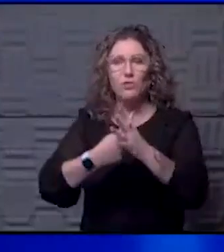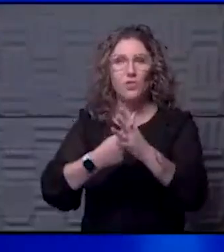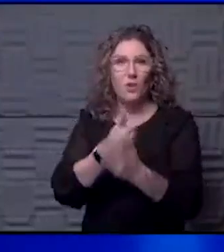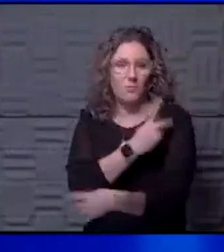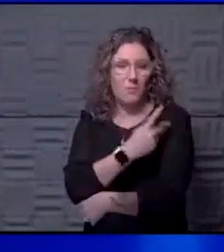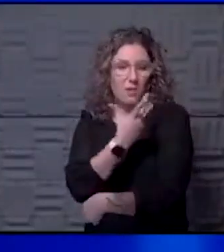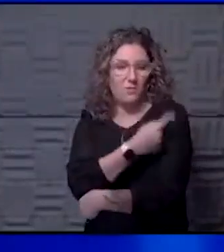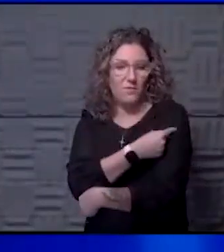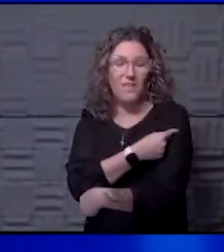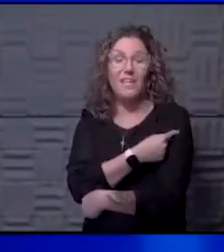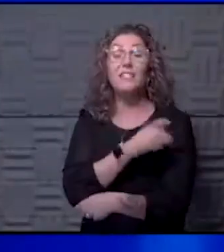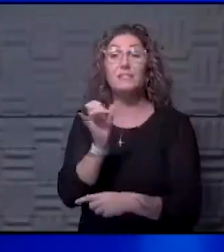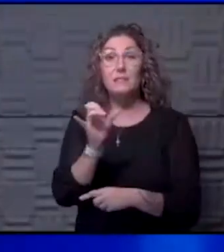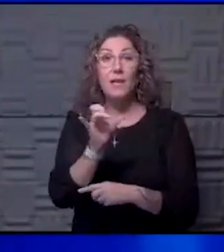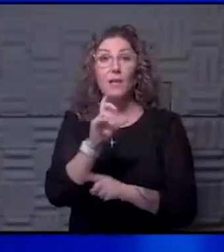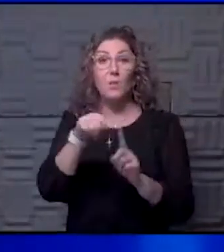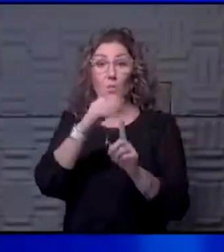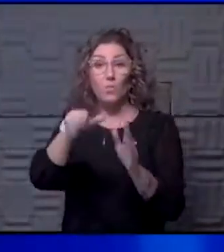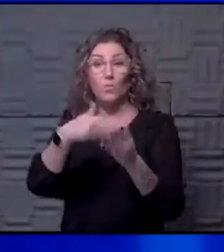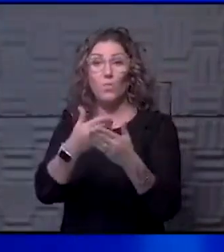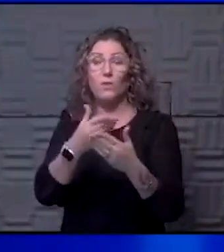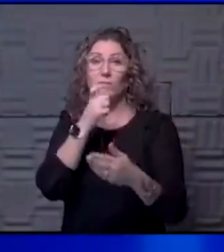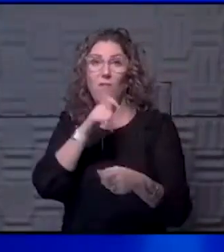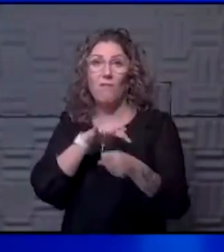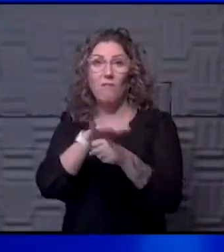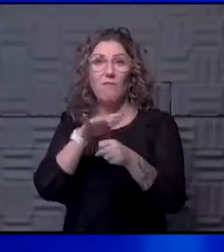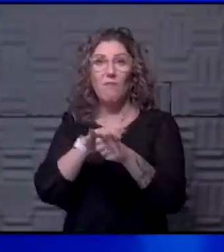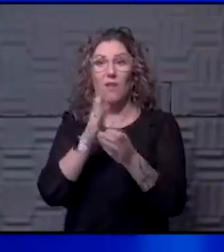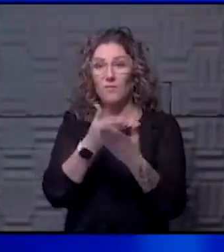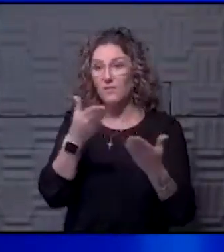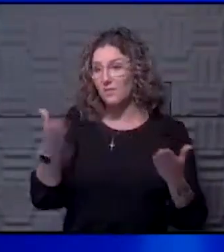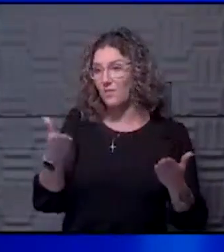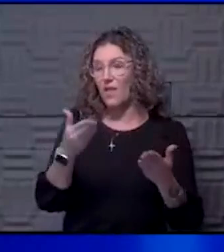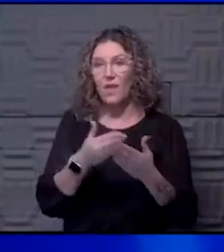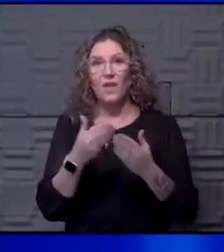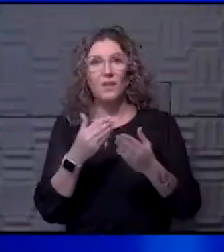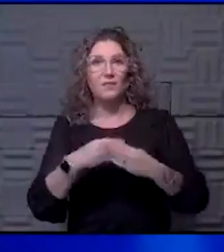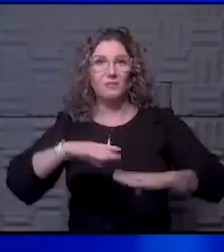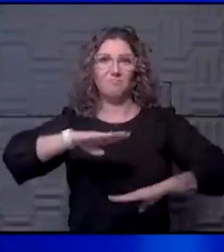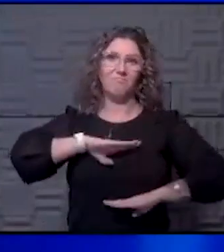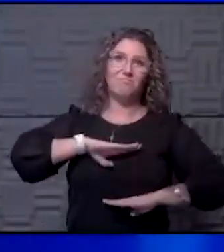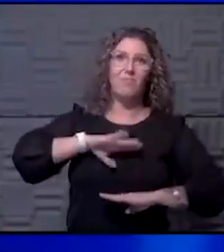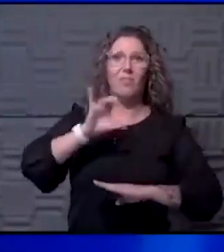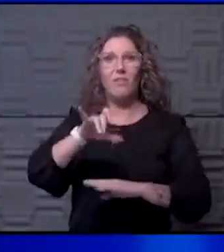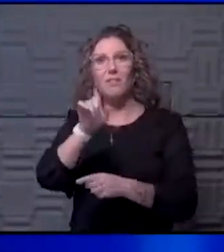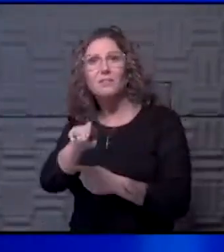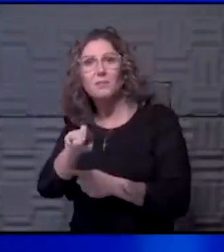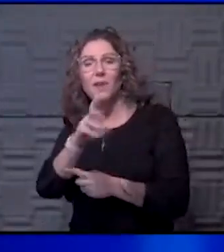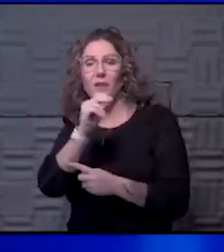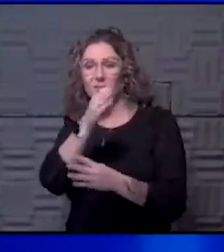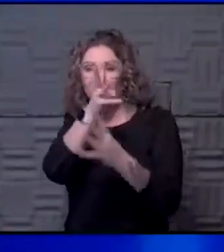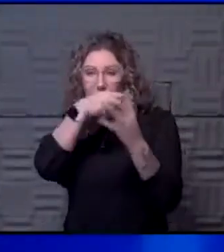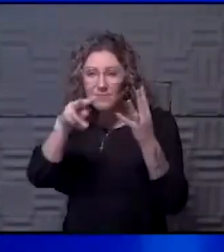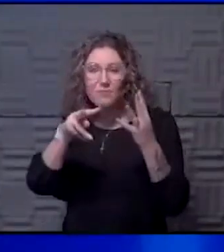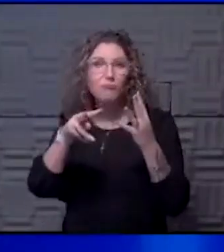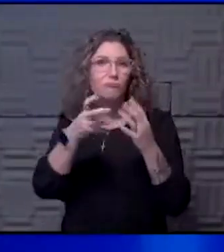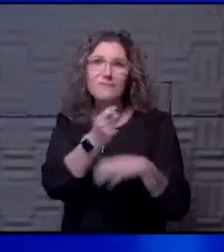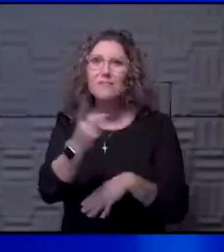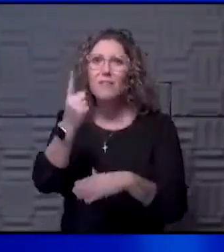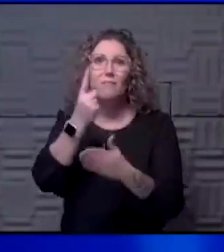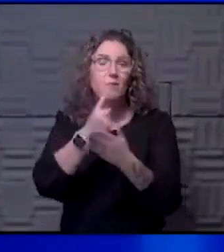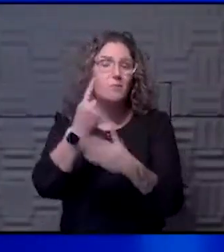It's likely when we get there that there will not be enough supply on any given day to meet the demand, and we'll have to schedule several days, if not several weeks